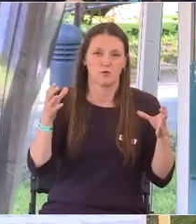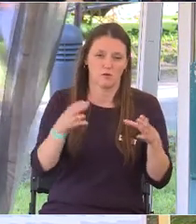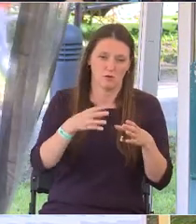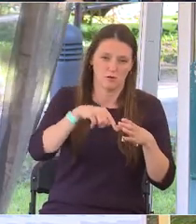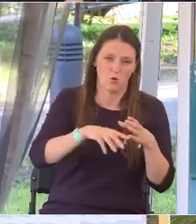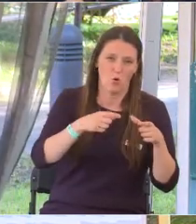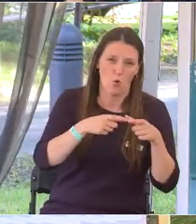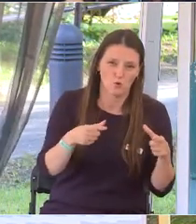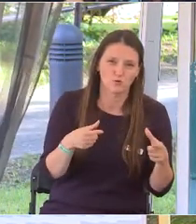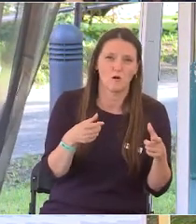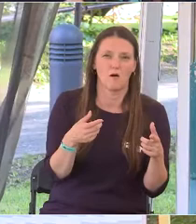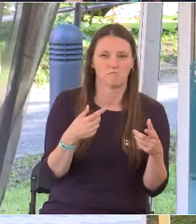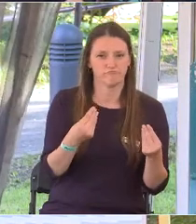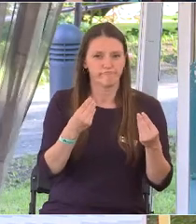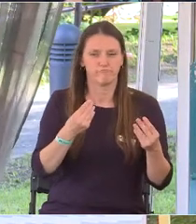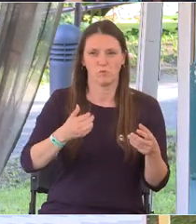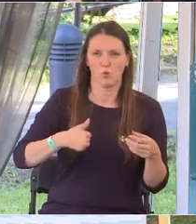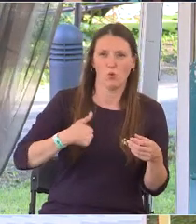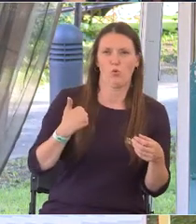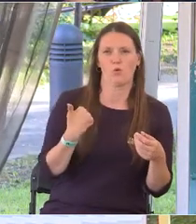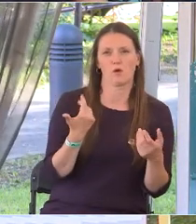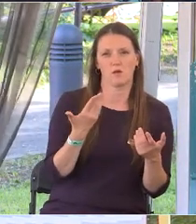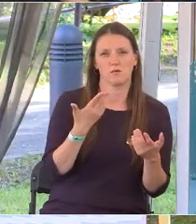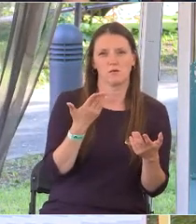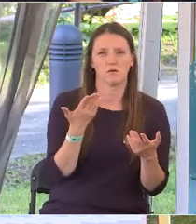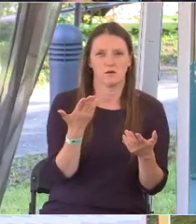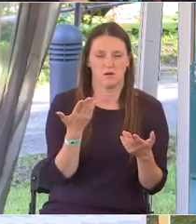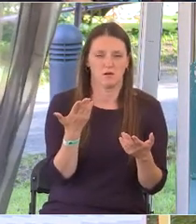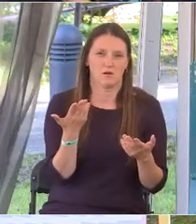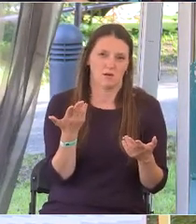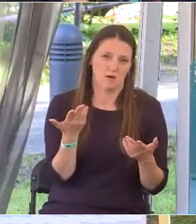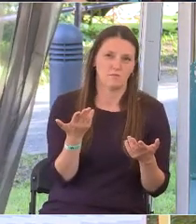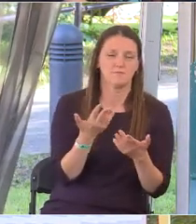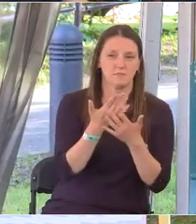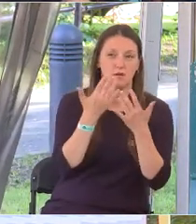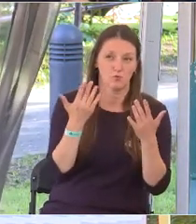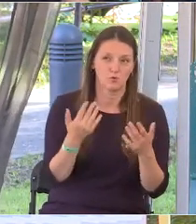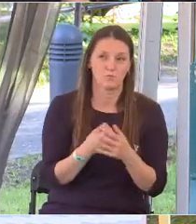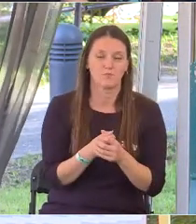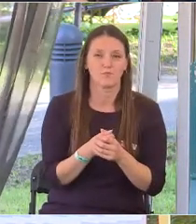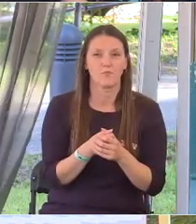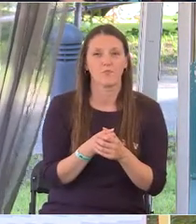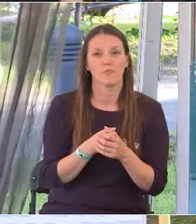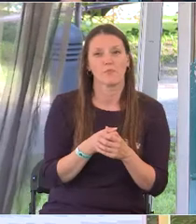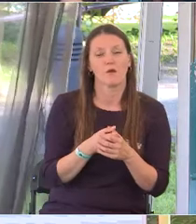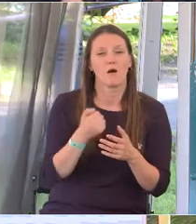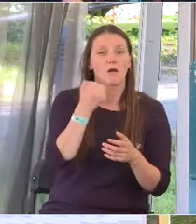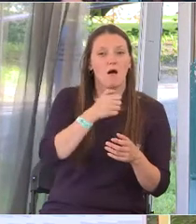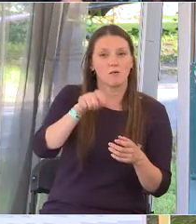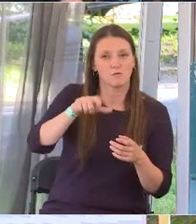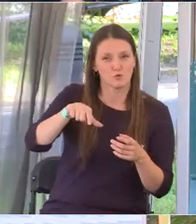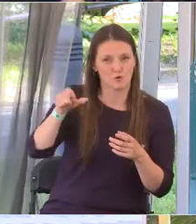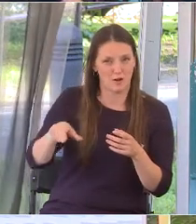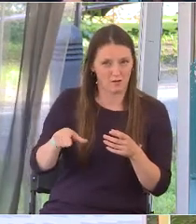good story, not only the bad side of the story that we know where we are. So nationalism works in a good way by